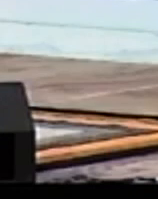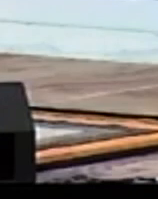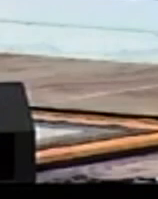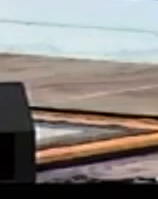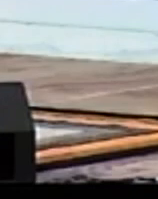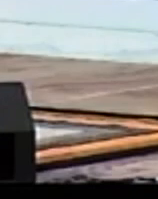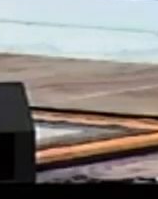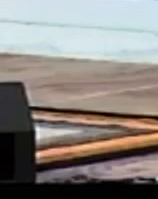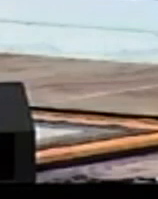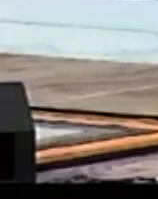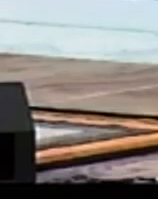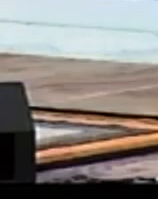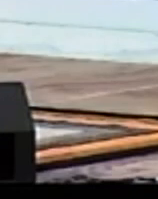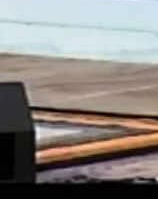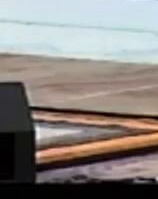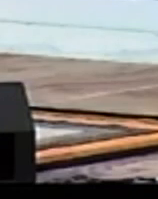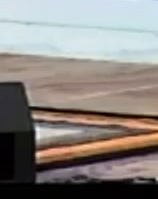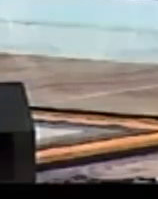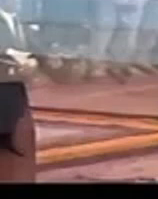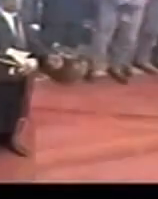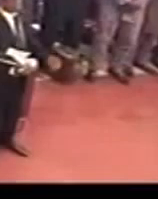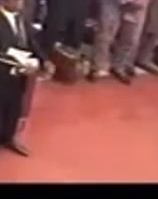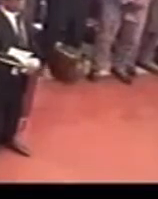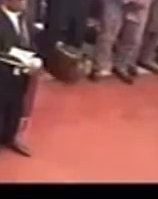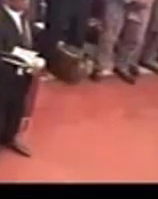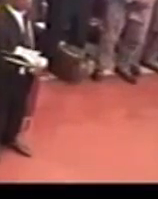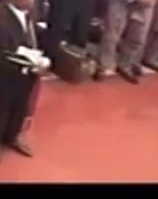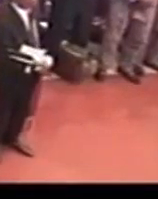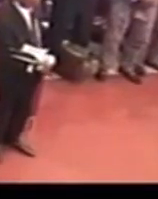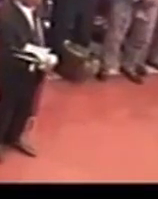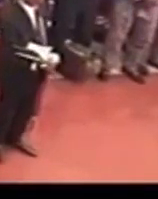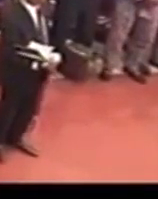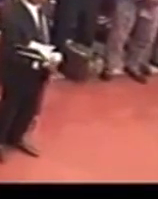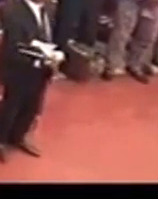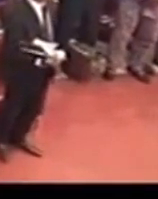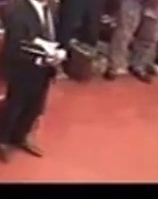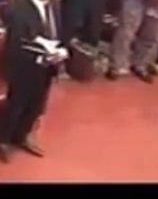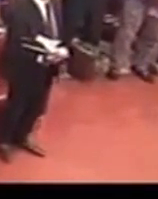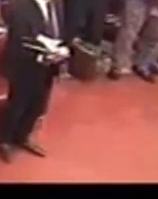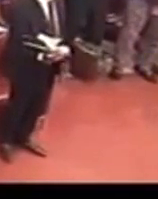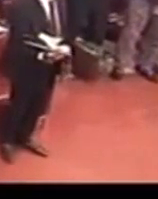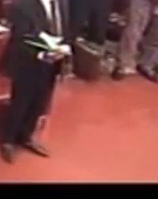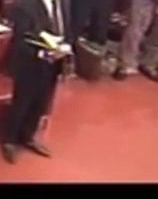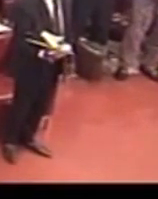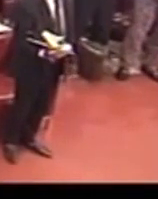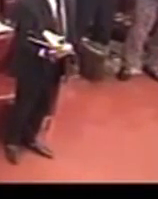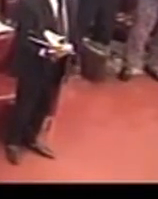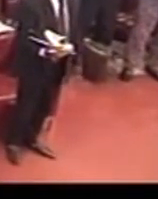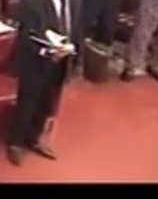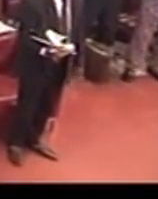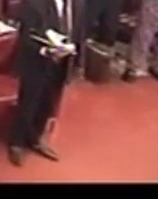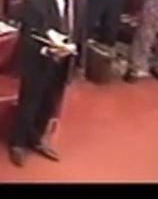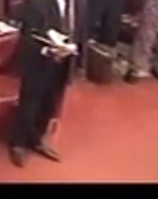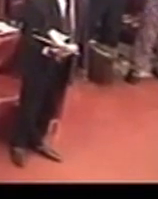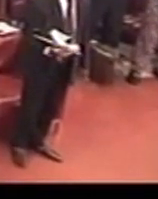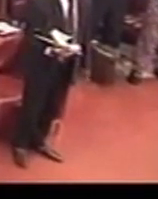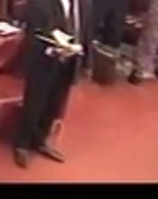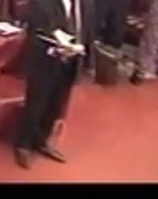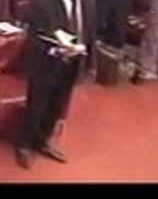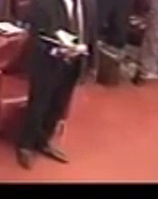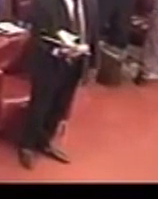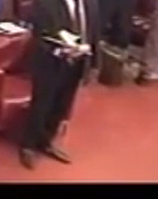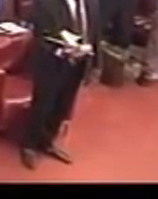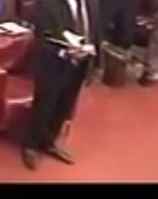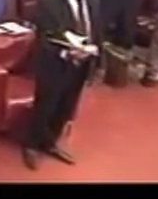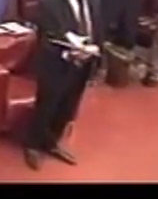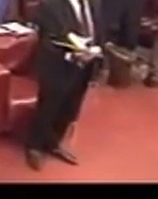in Jesus' name. We thank you because we know it is done. In Jesus' name